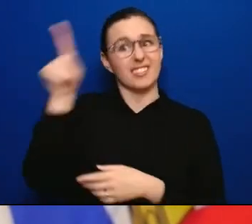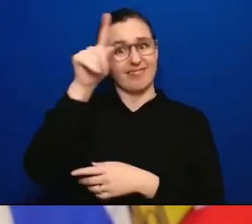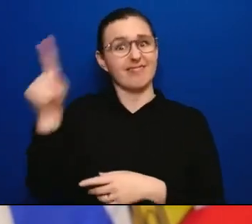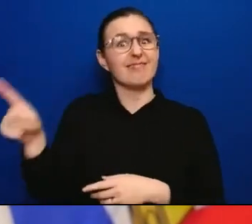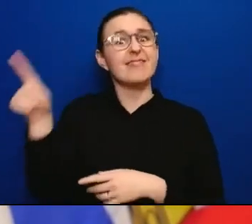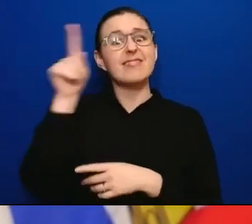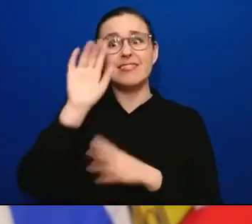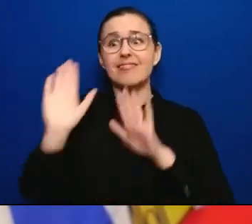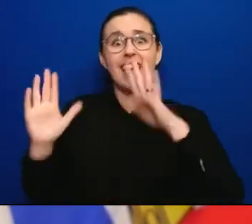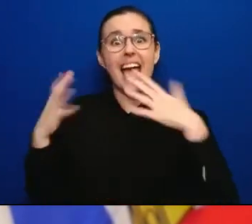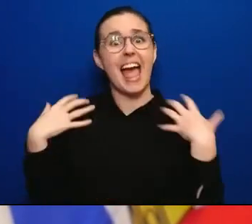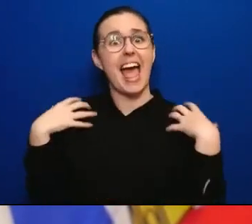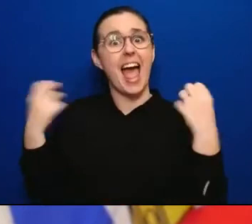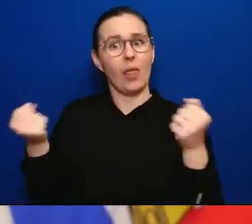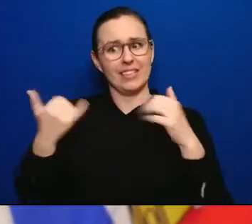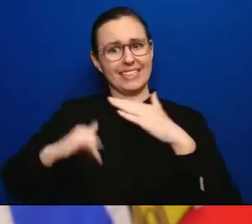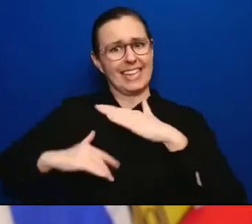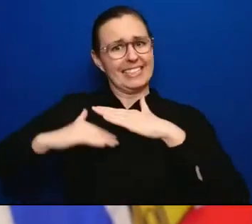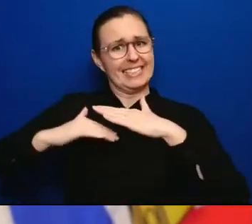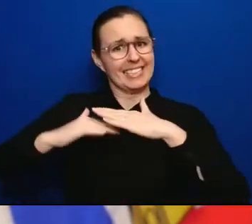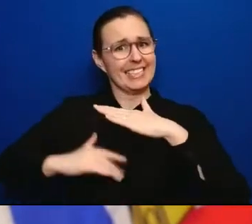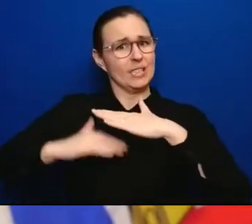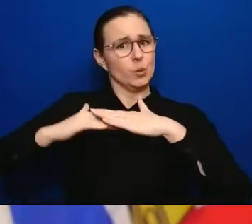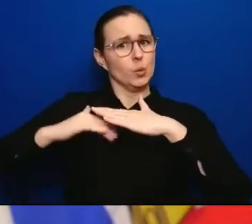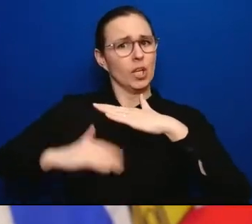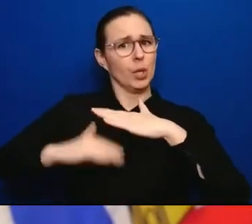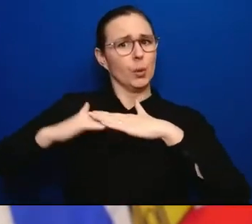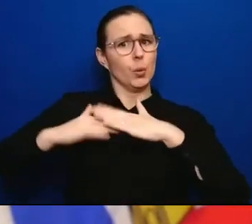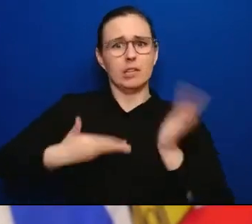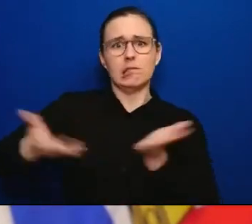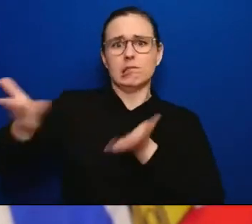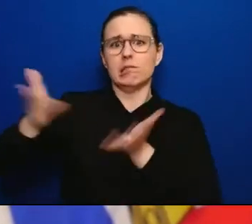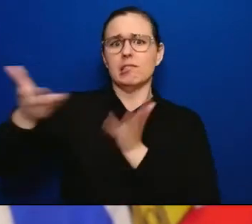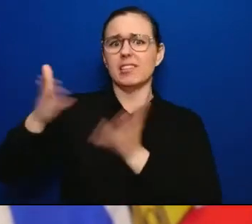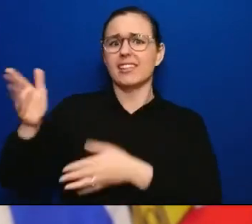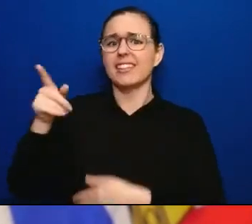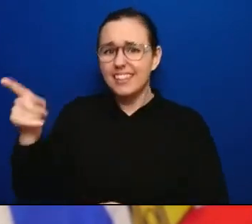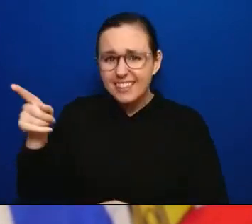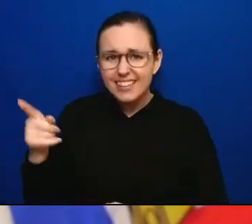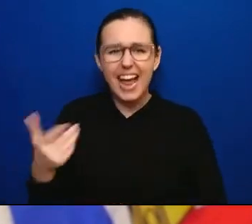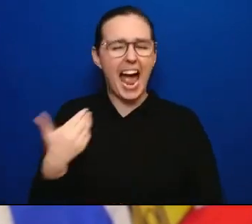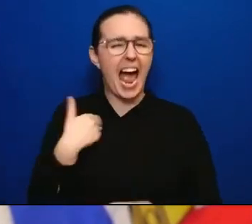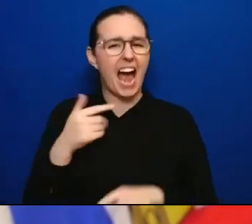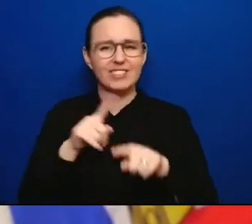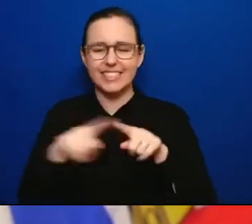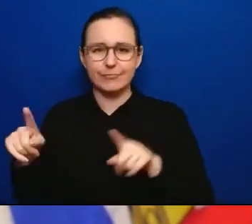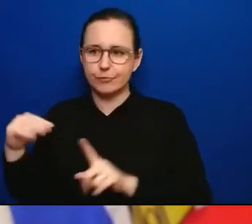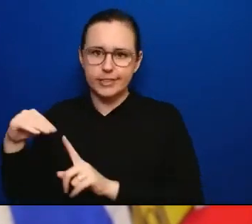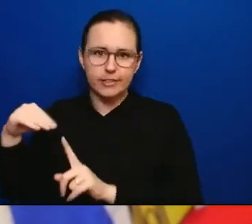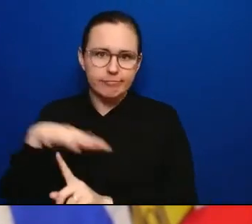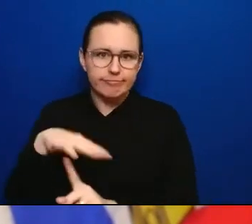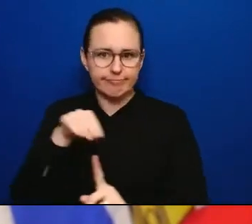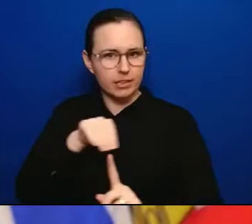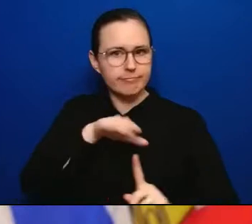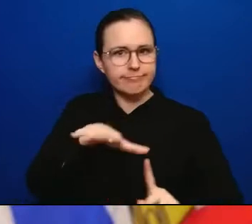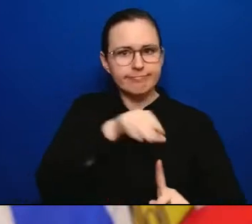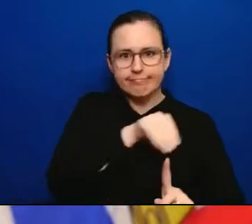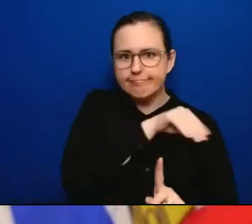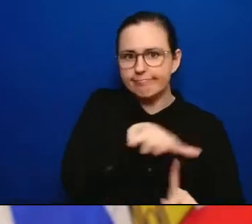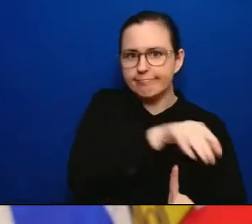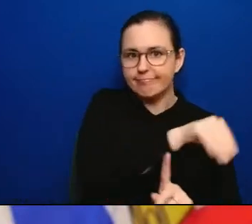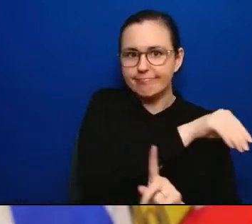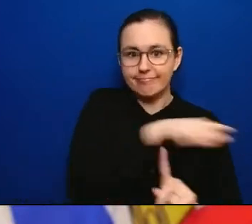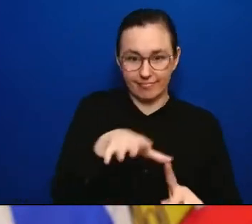in schools, in hospitals, in workplaces. So there are a number of different factors that go into